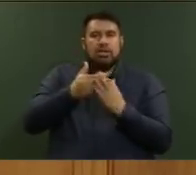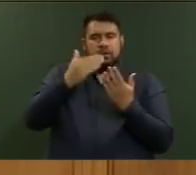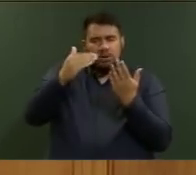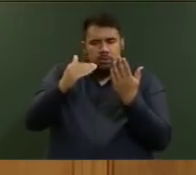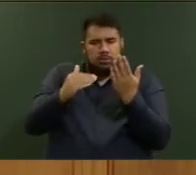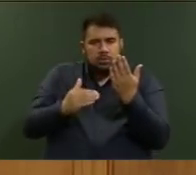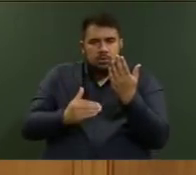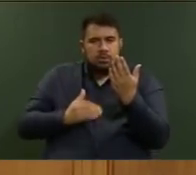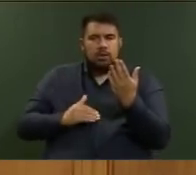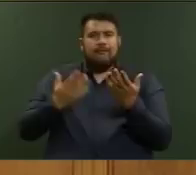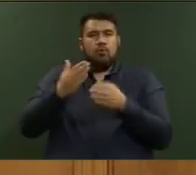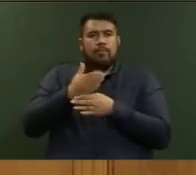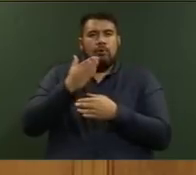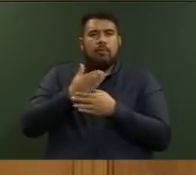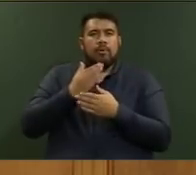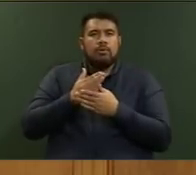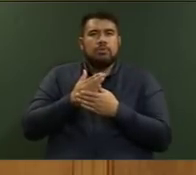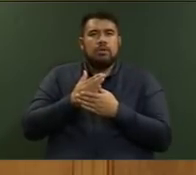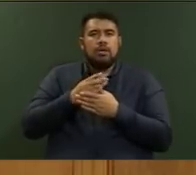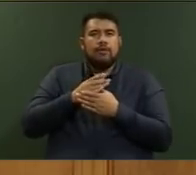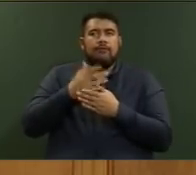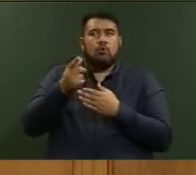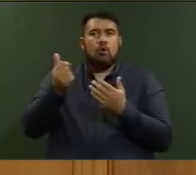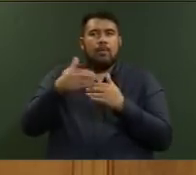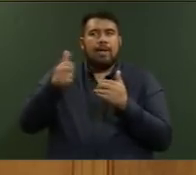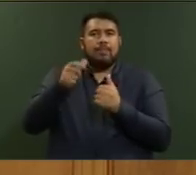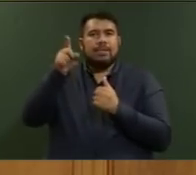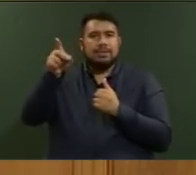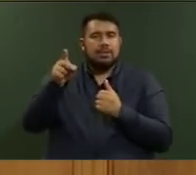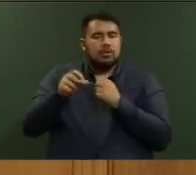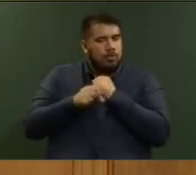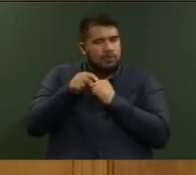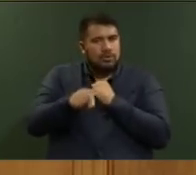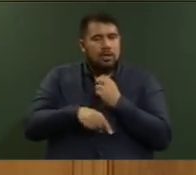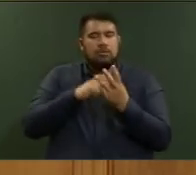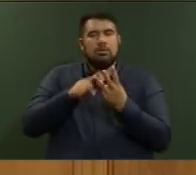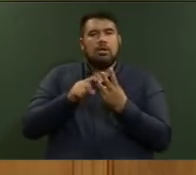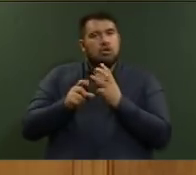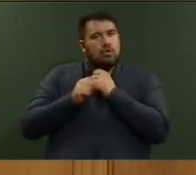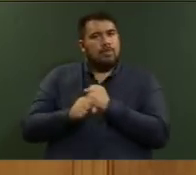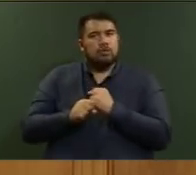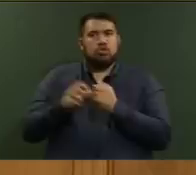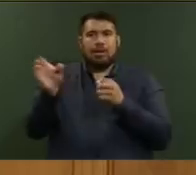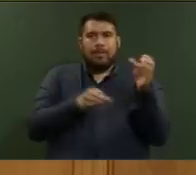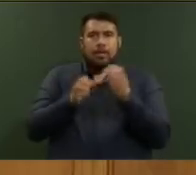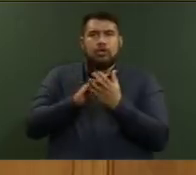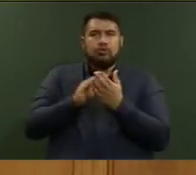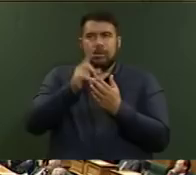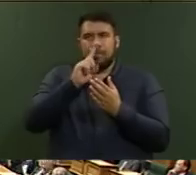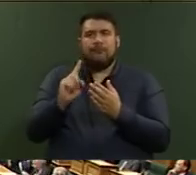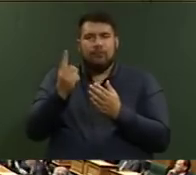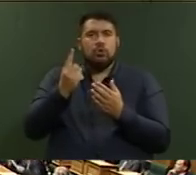employment down there in the Bay of Plenty, and we're committed to employing New Zealanders first.